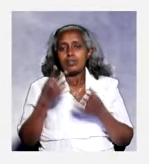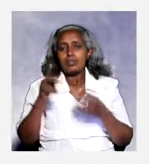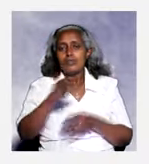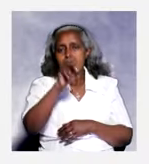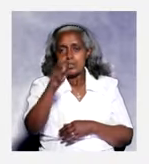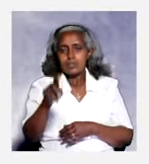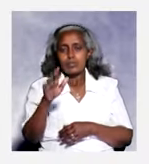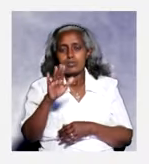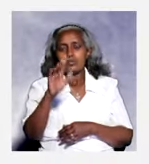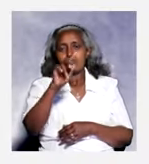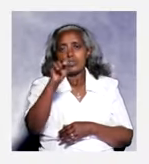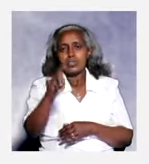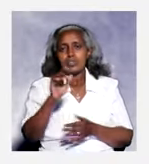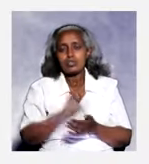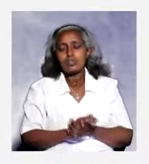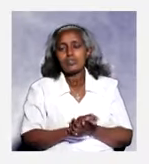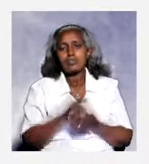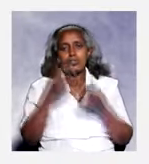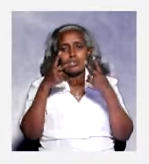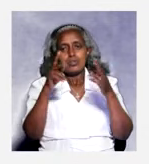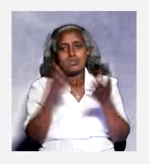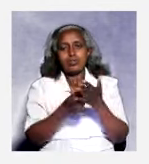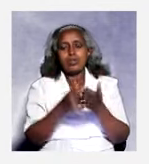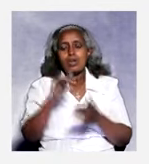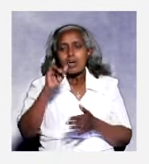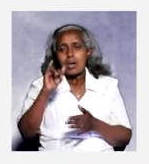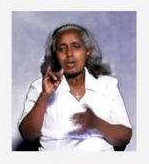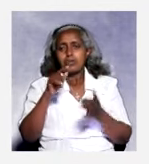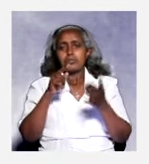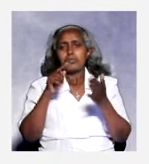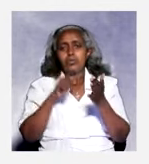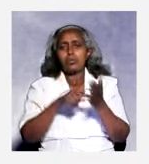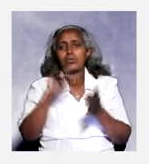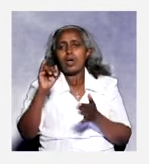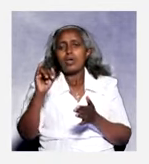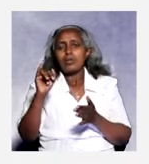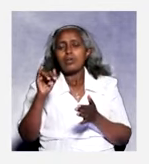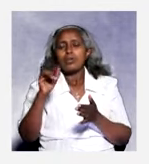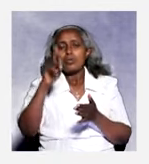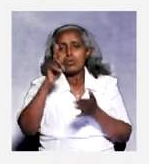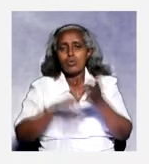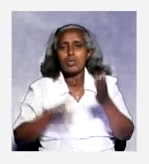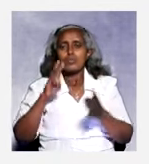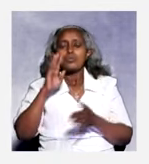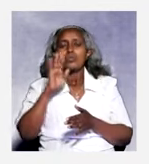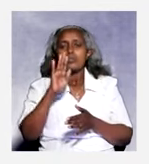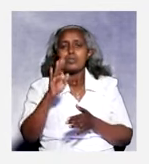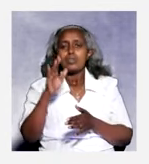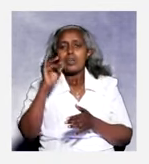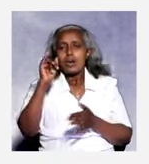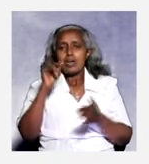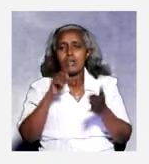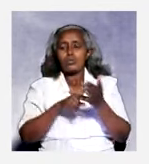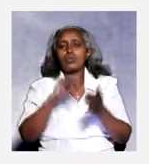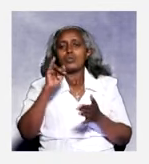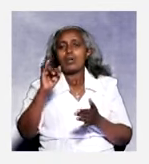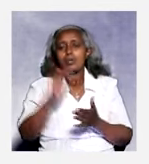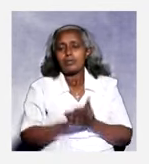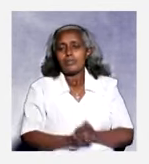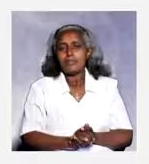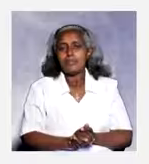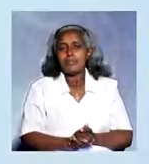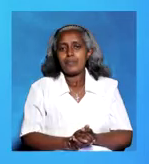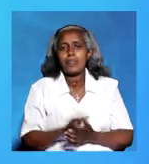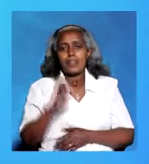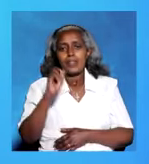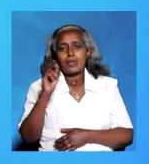you questions. Look this one, I dot I. What will be the value of I dot I?